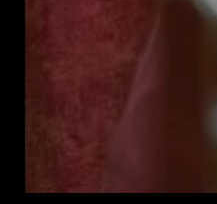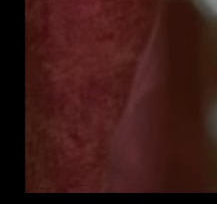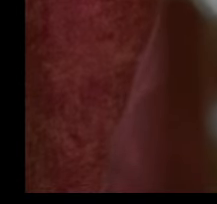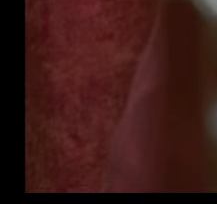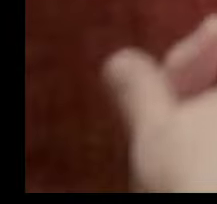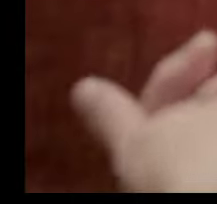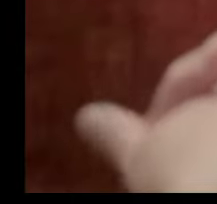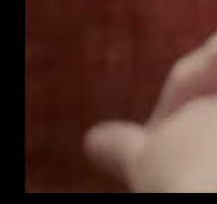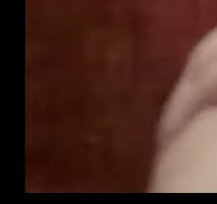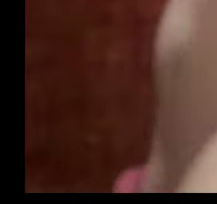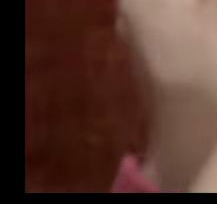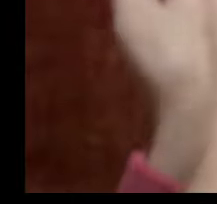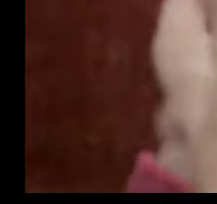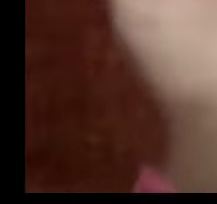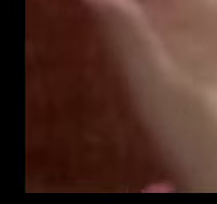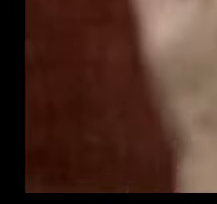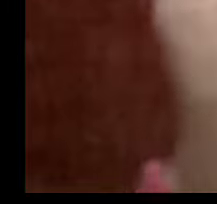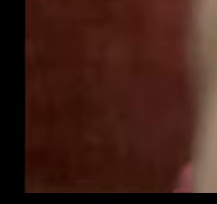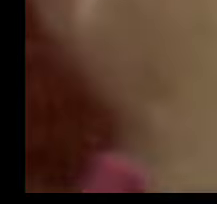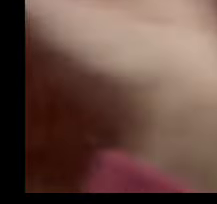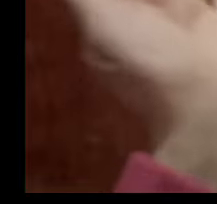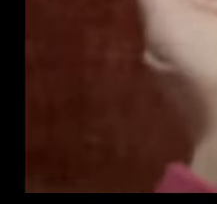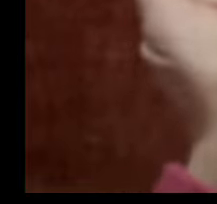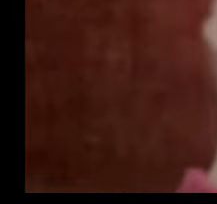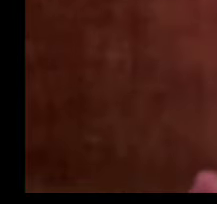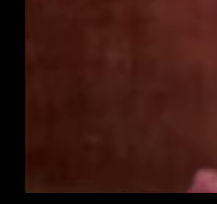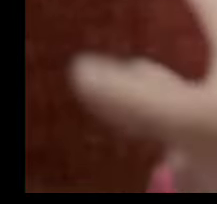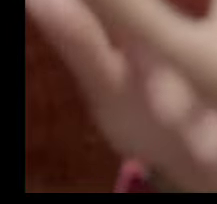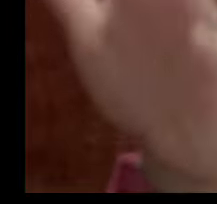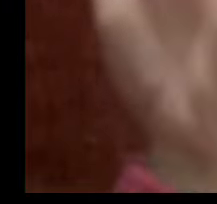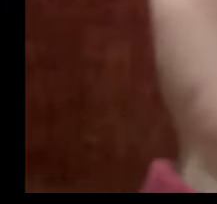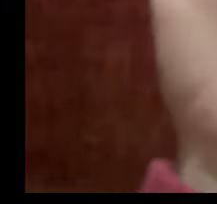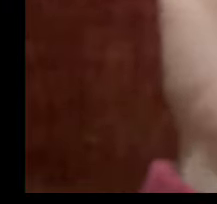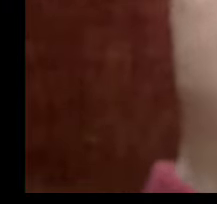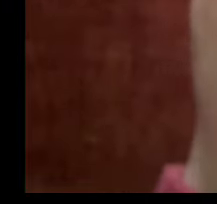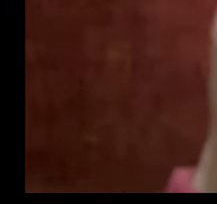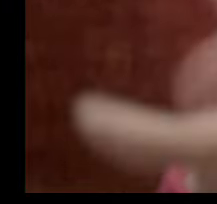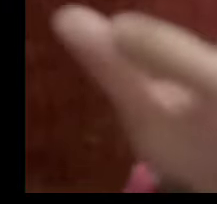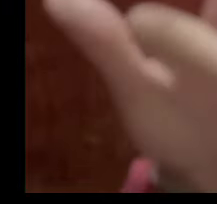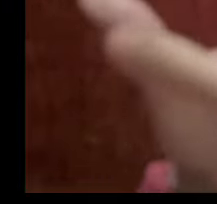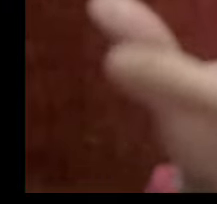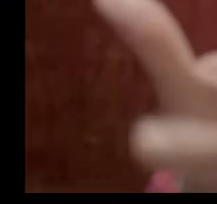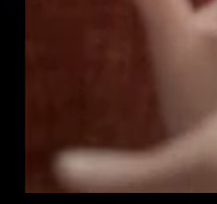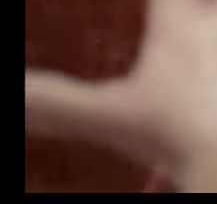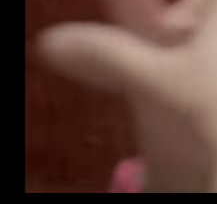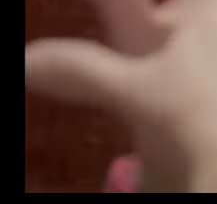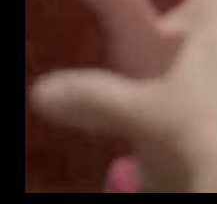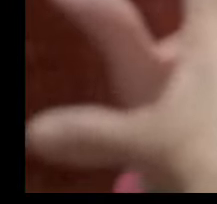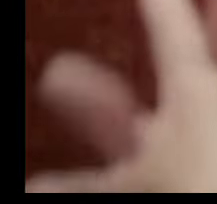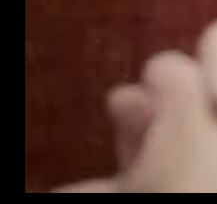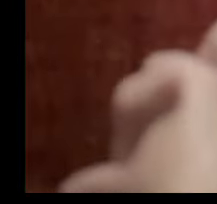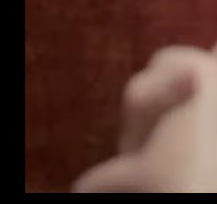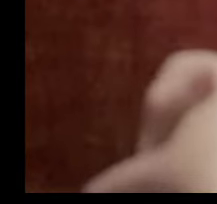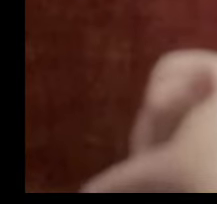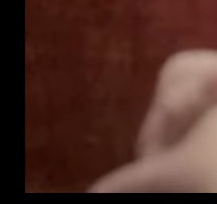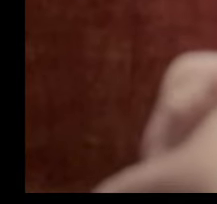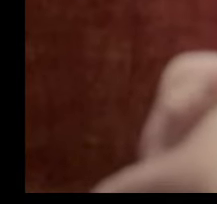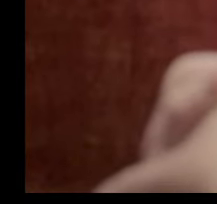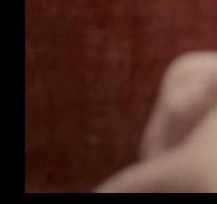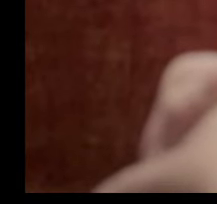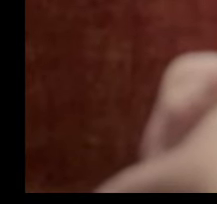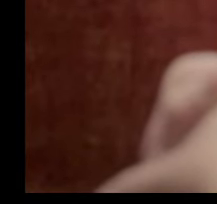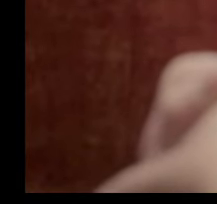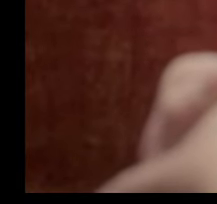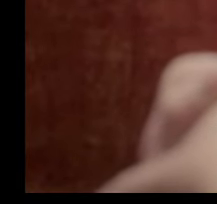20 años después. Sí, pololeamos 20 años y después nos casamos a los 20 años de